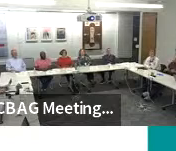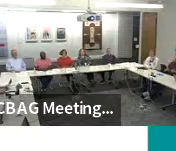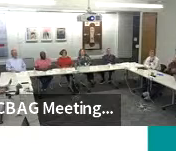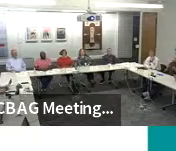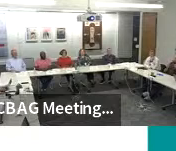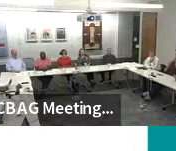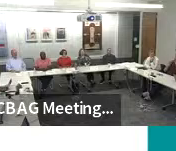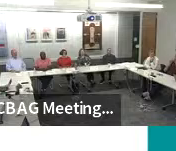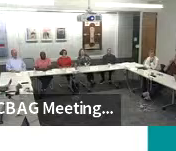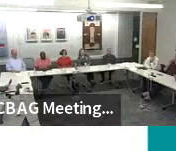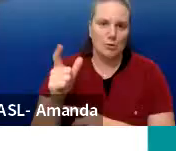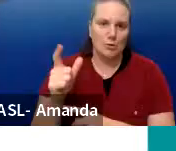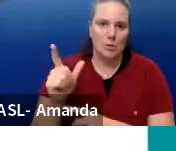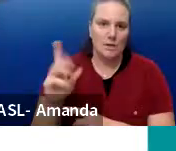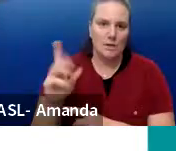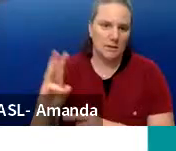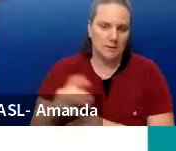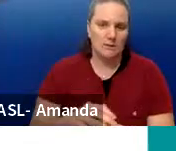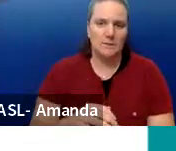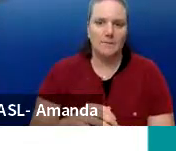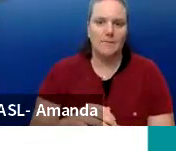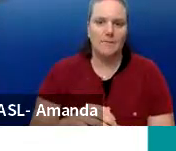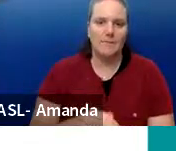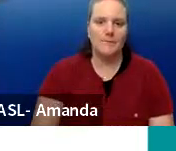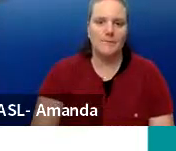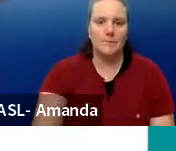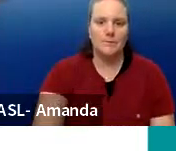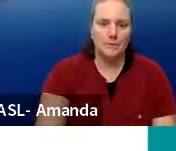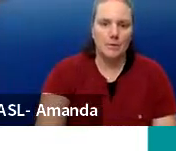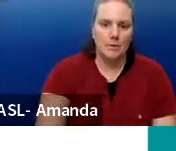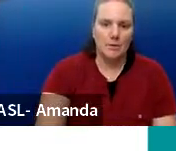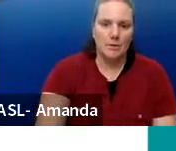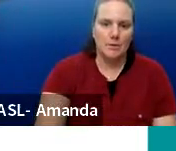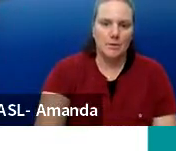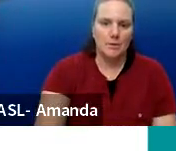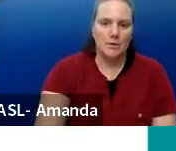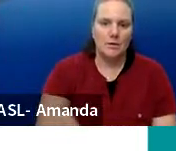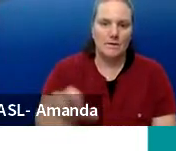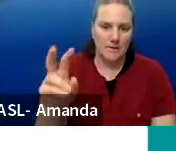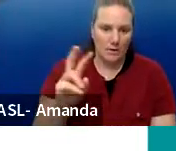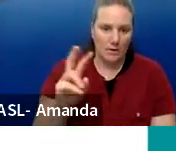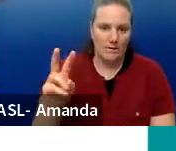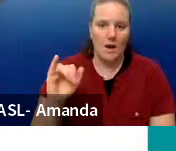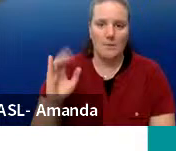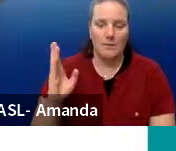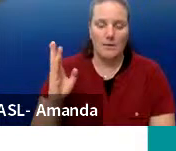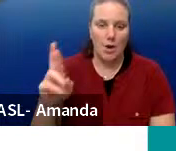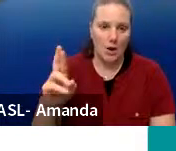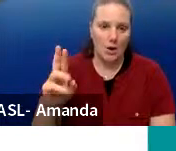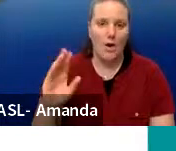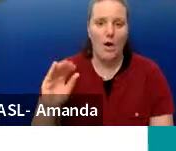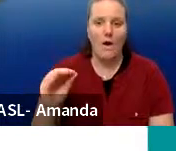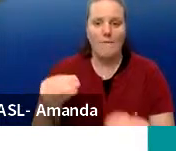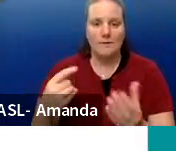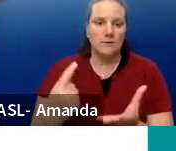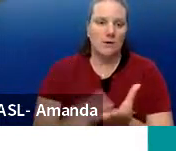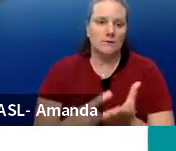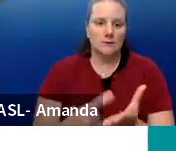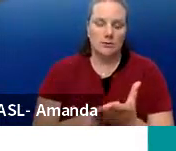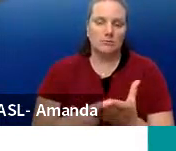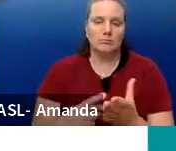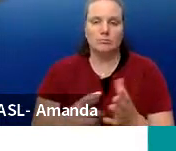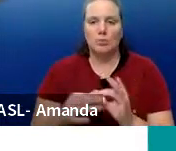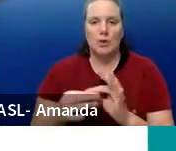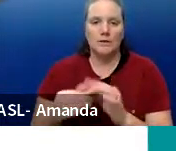September 26th. We'll be over in Vancouver in the IVR office where we'll have conversation relative